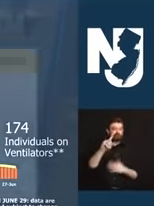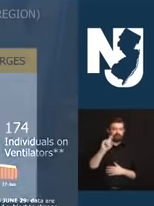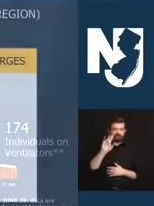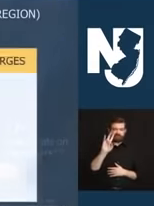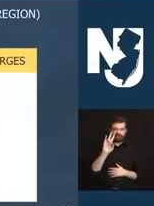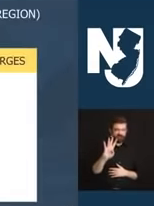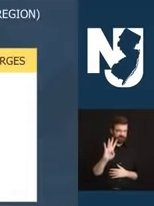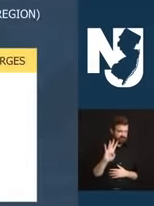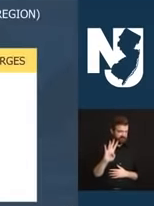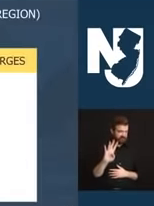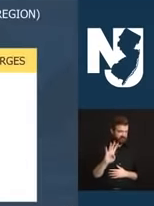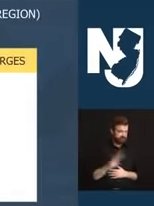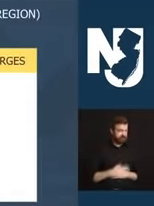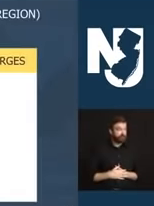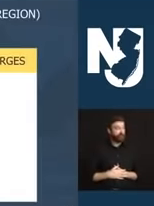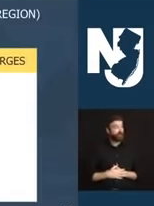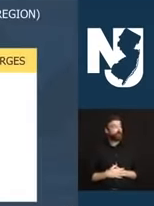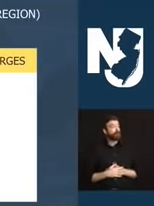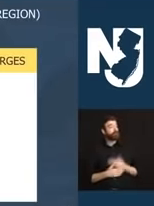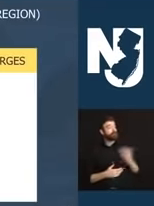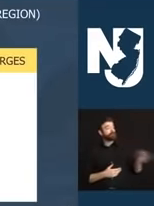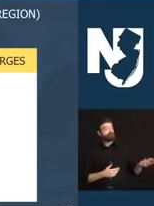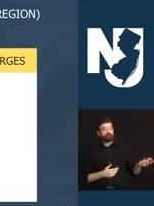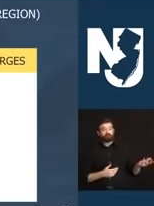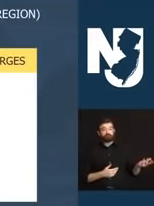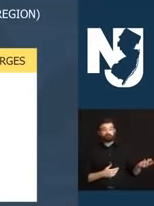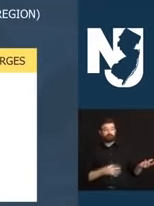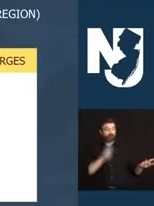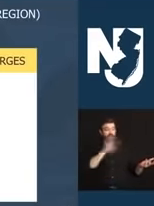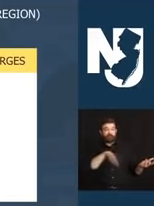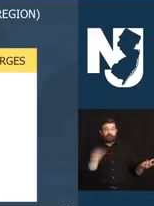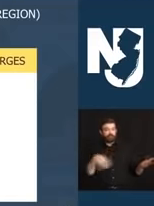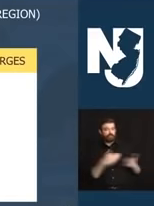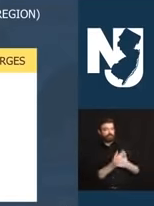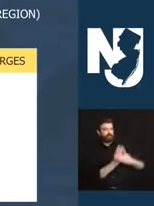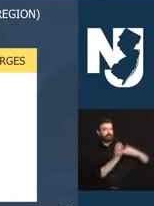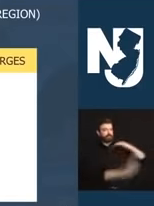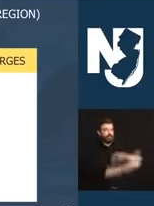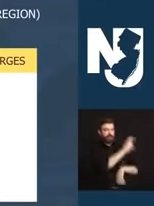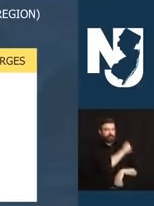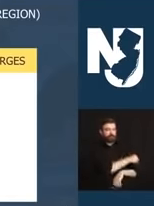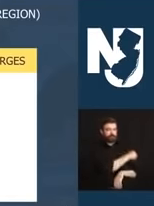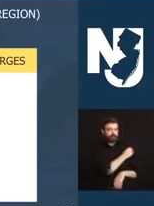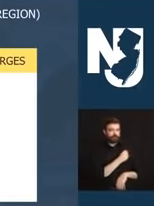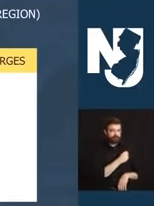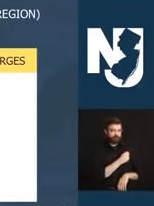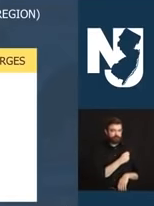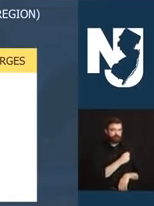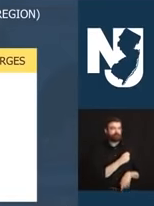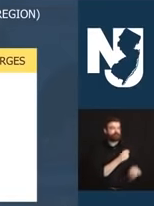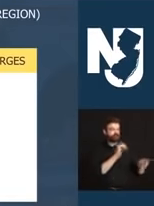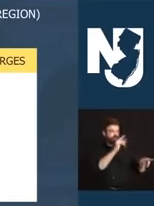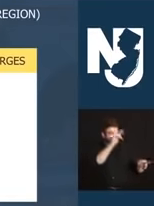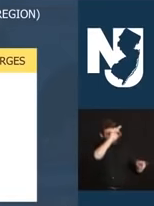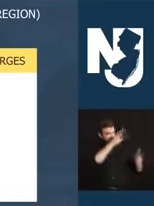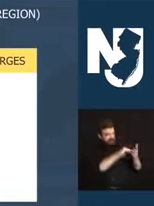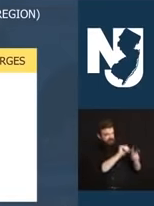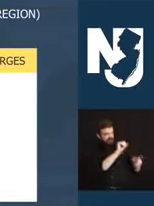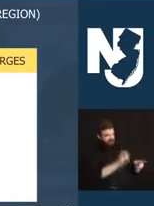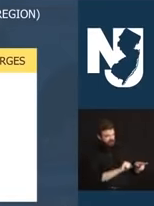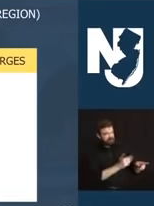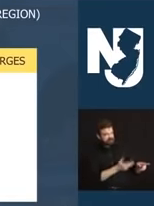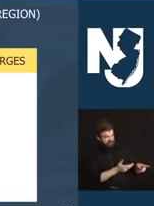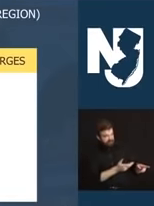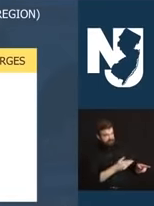174. There were 44 new admissions. You can see how they spread out regionally of COVID-19